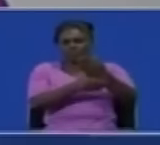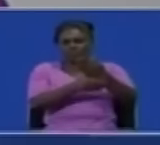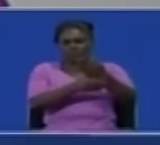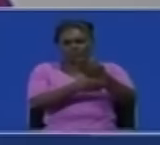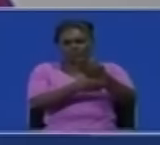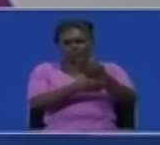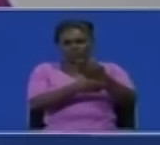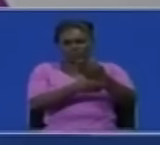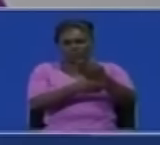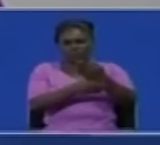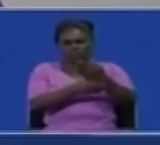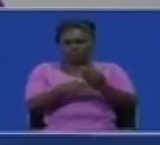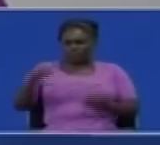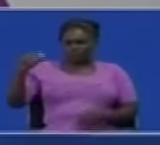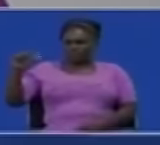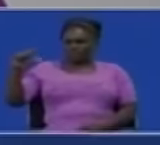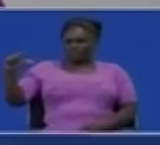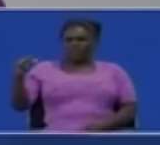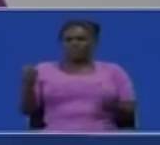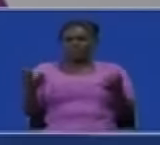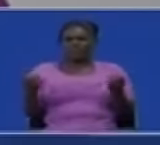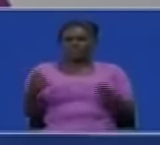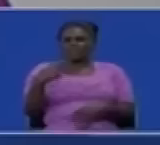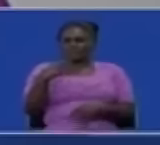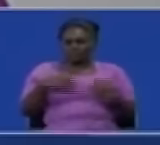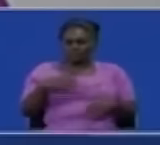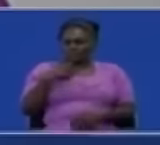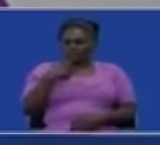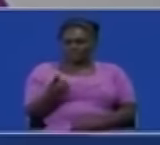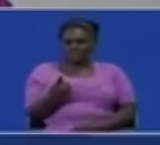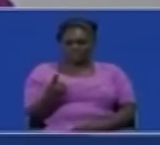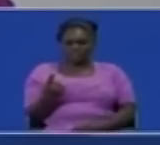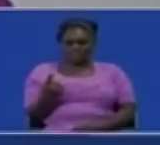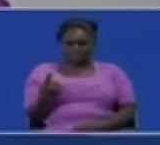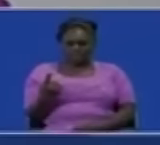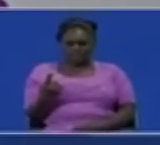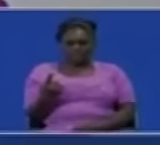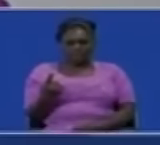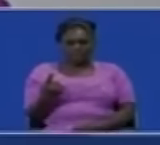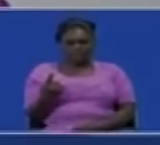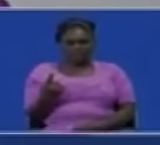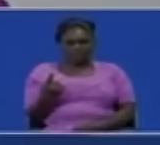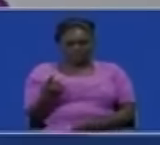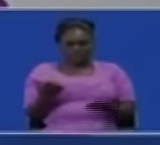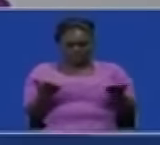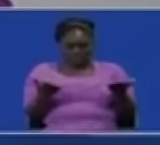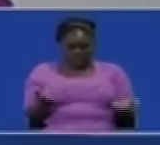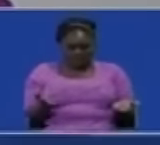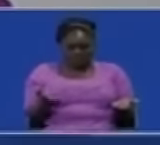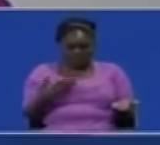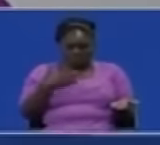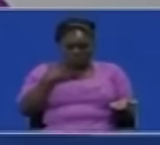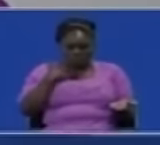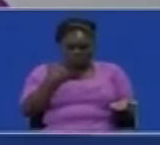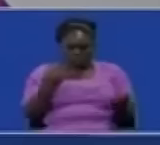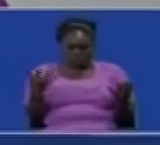Okay, now he's not the only one who spoke on that. A number of people did. And sometimes you're just left with your head reeling. So let's try and make